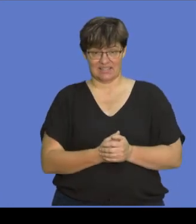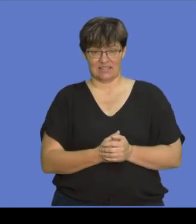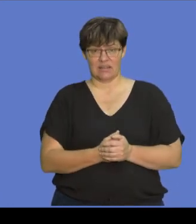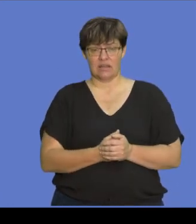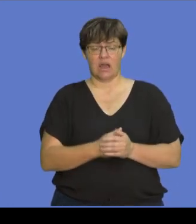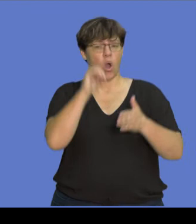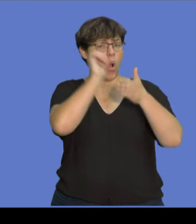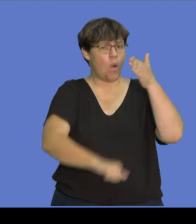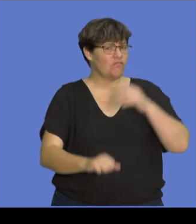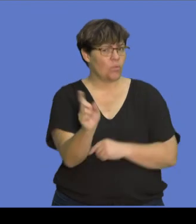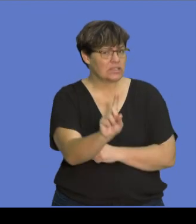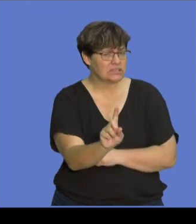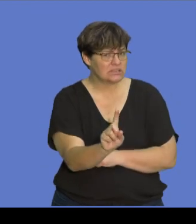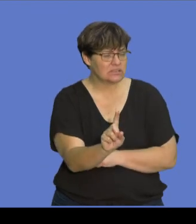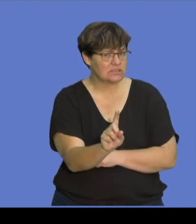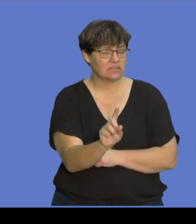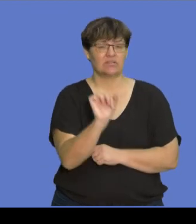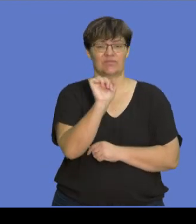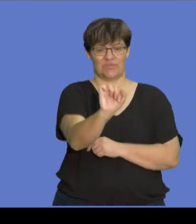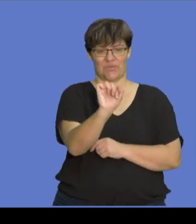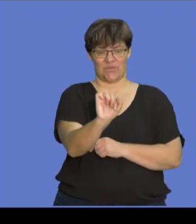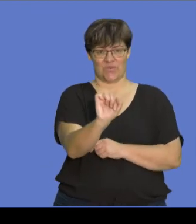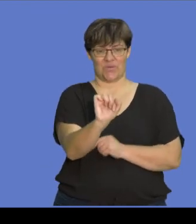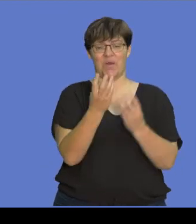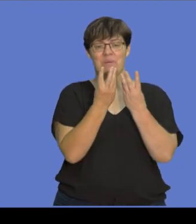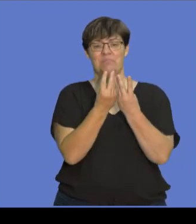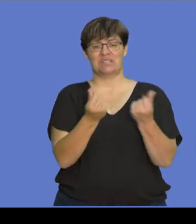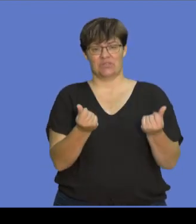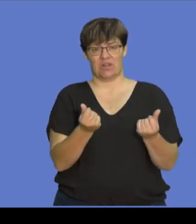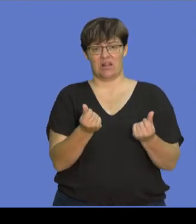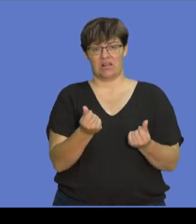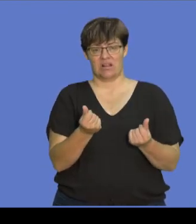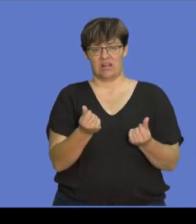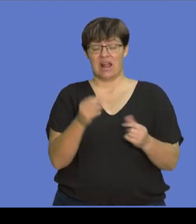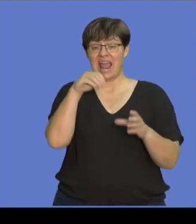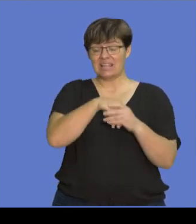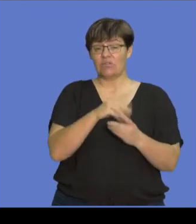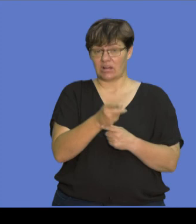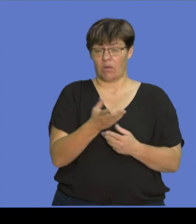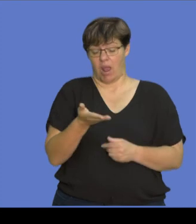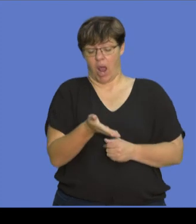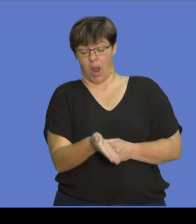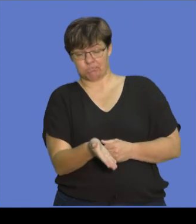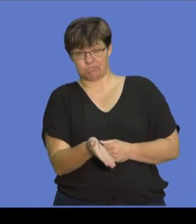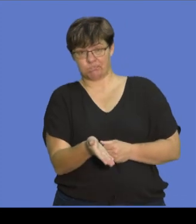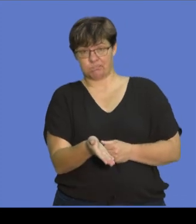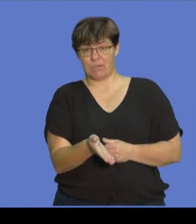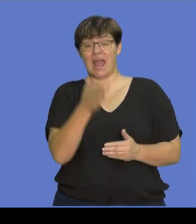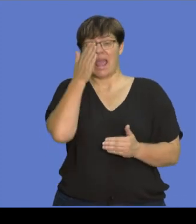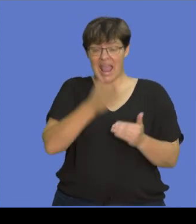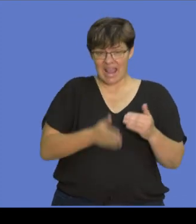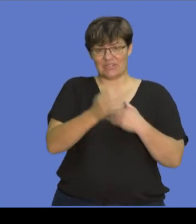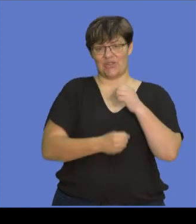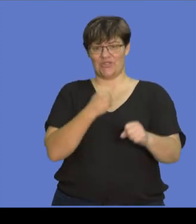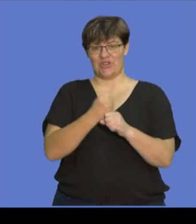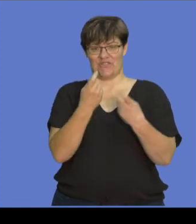what? Minus your materials, indirect materials on hand at the end